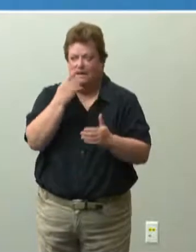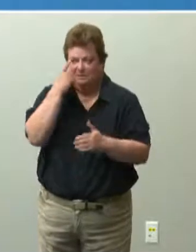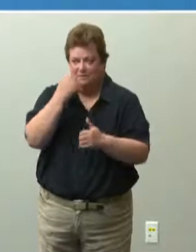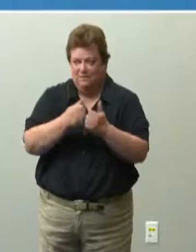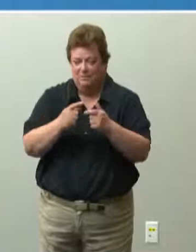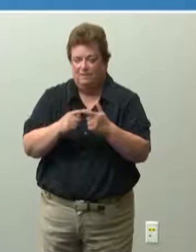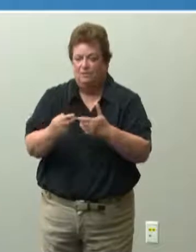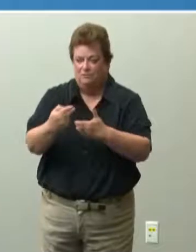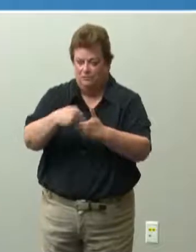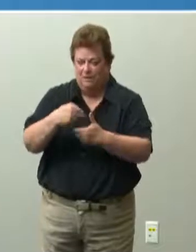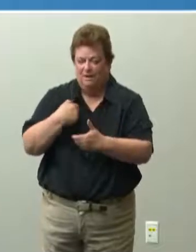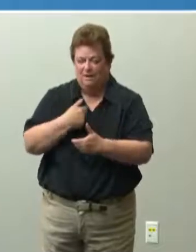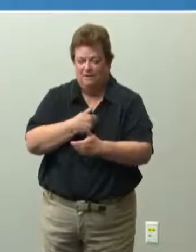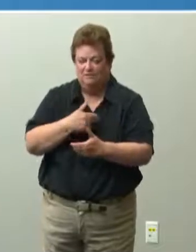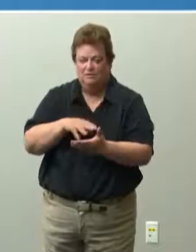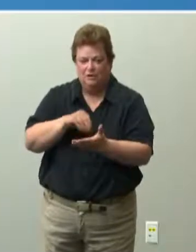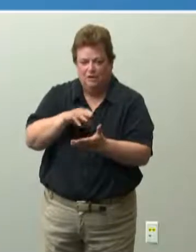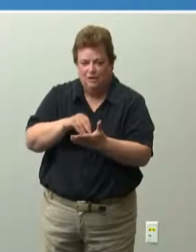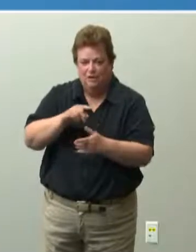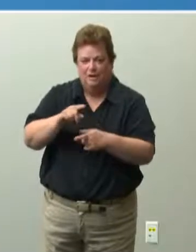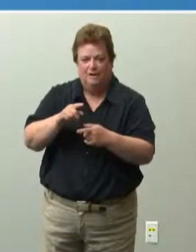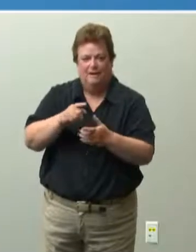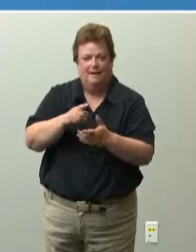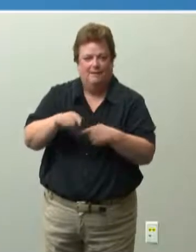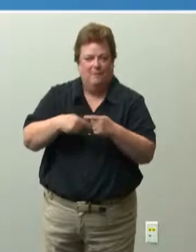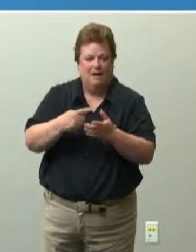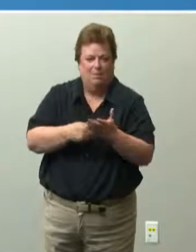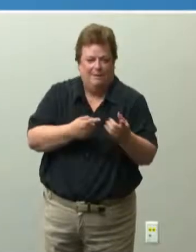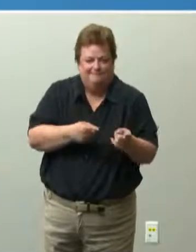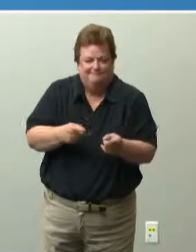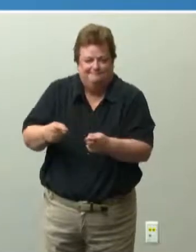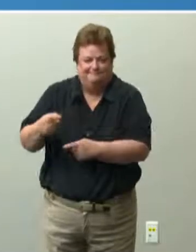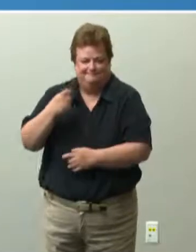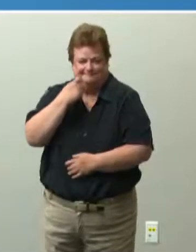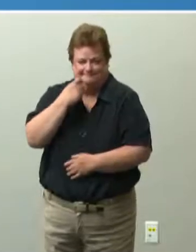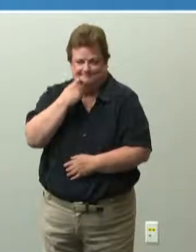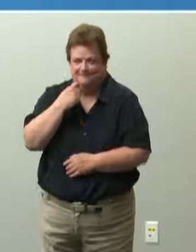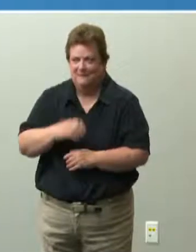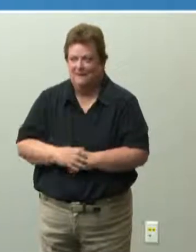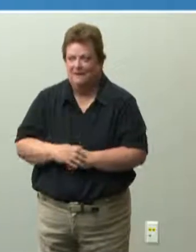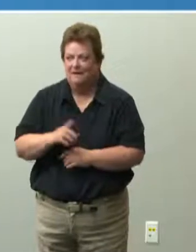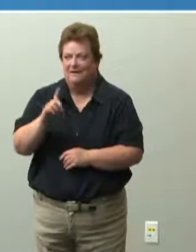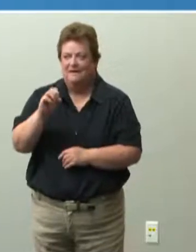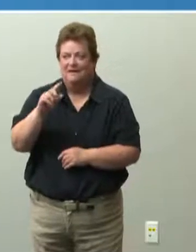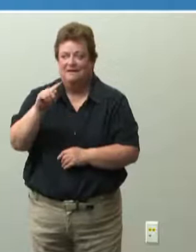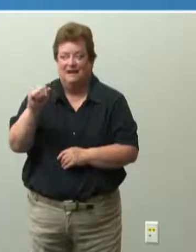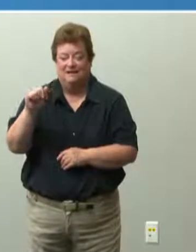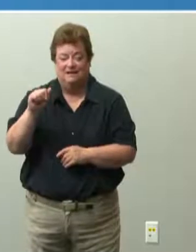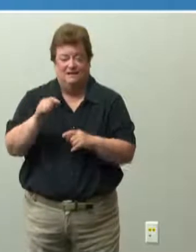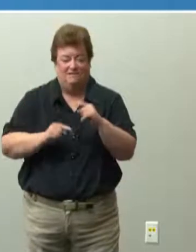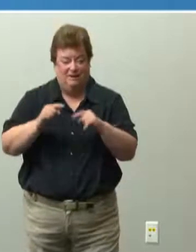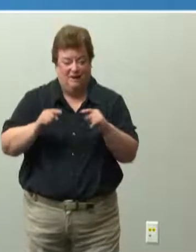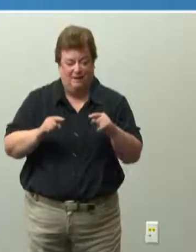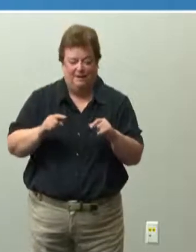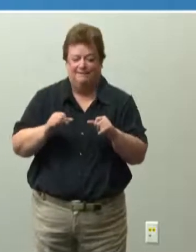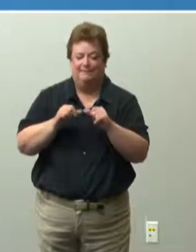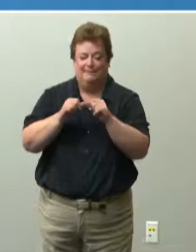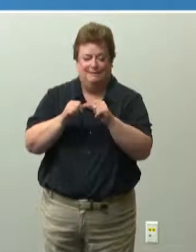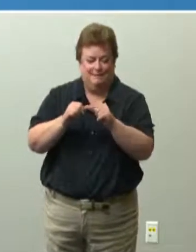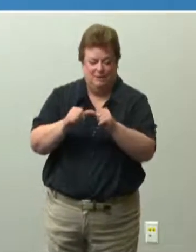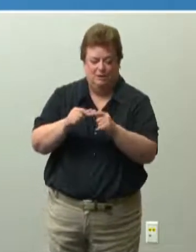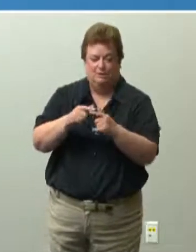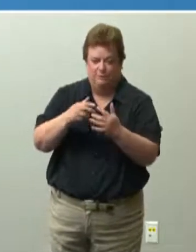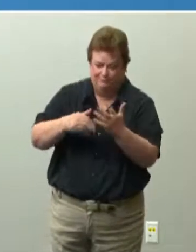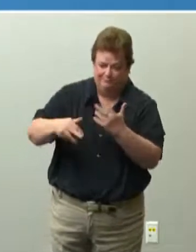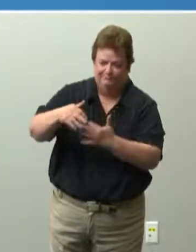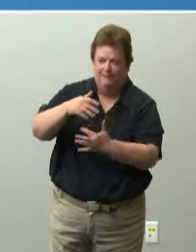for joining us to learn about the latest local developments. The Delta variant continues to circulate at high